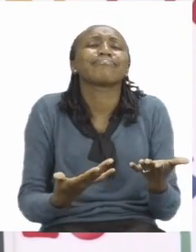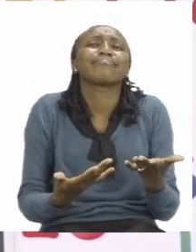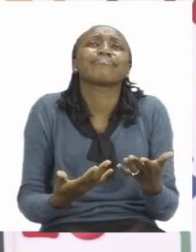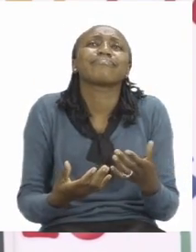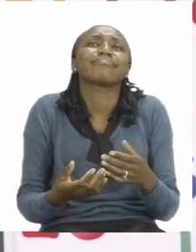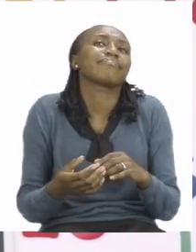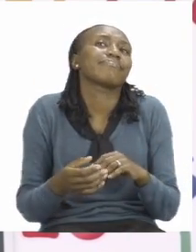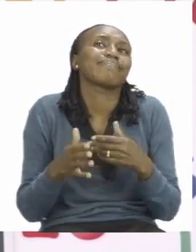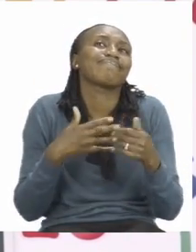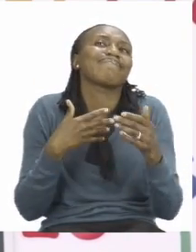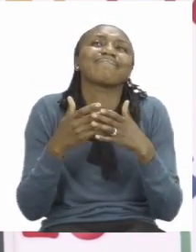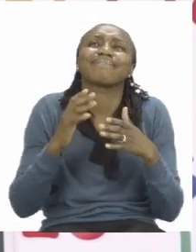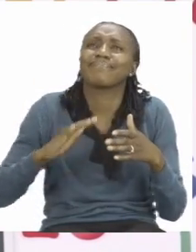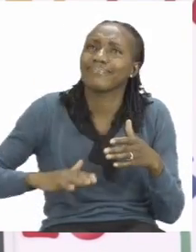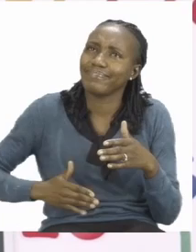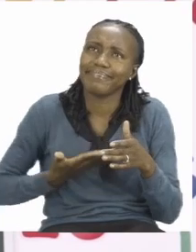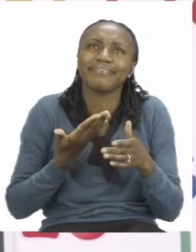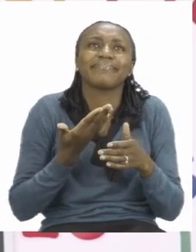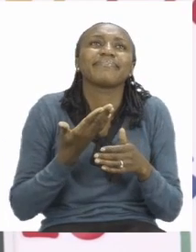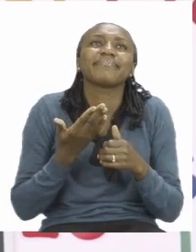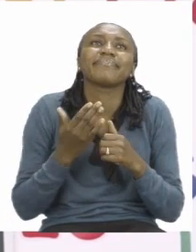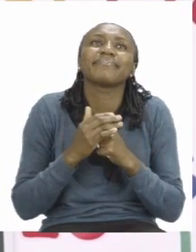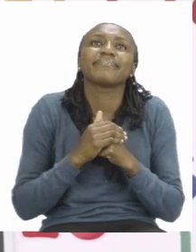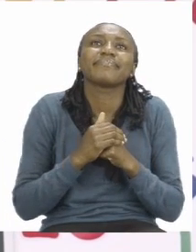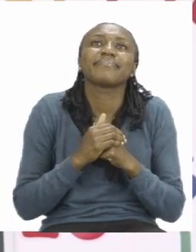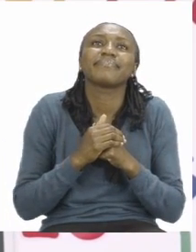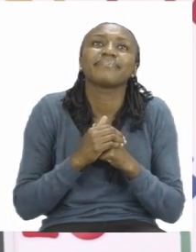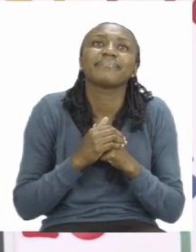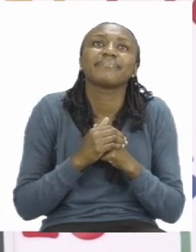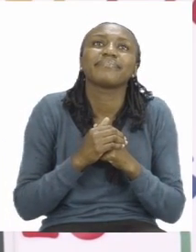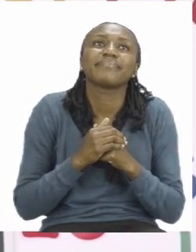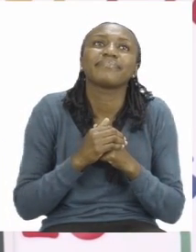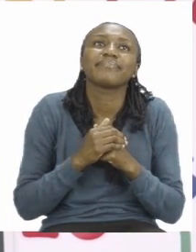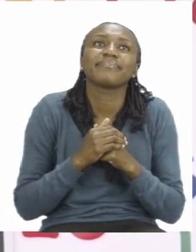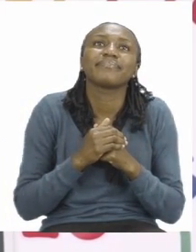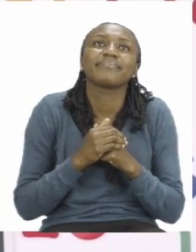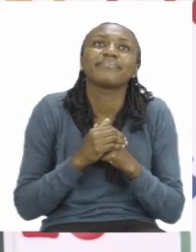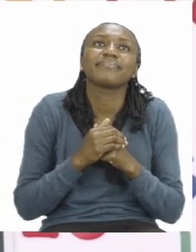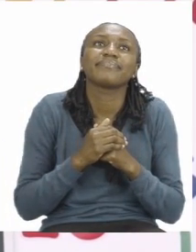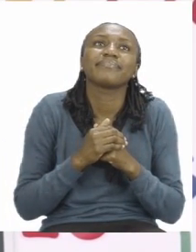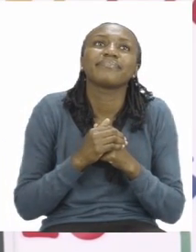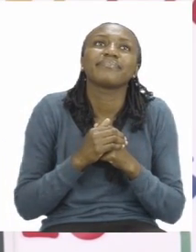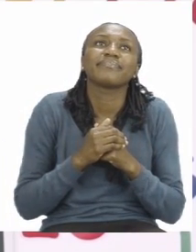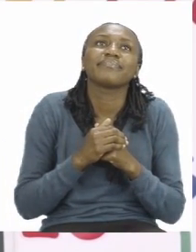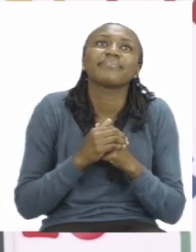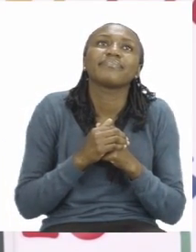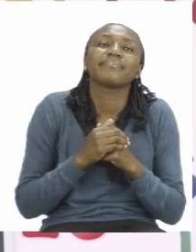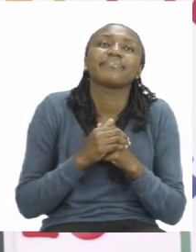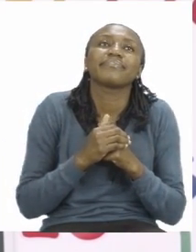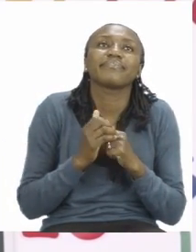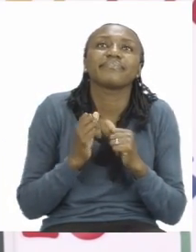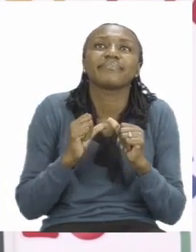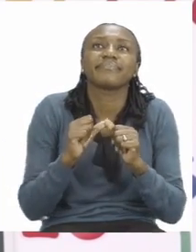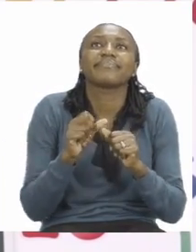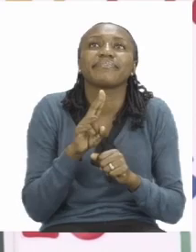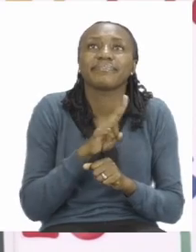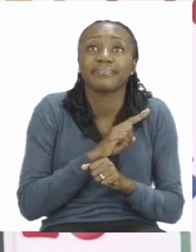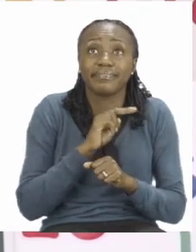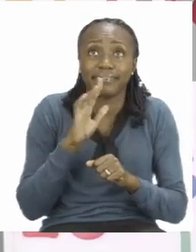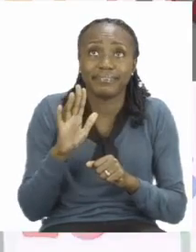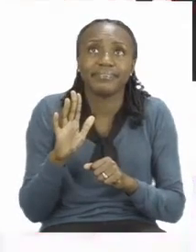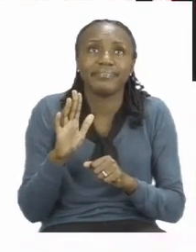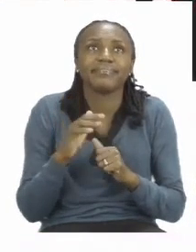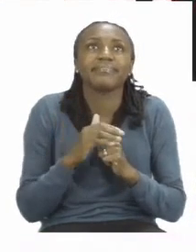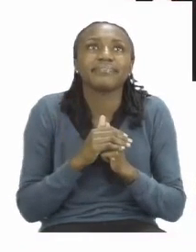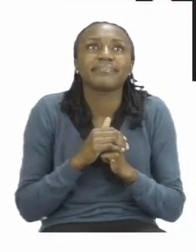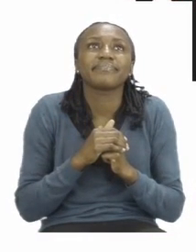tops, anything. Then, when you're done with that, go to the next page, page 25.